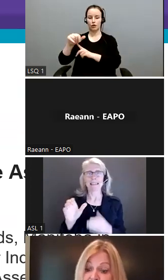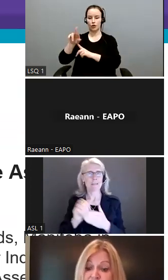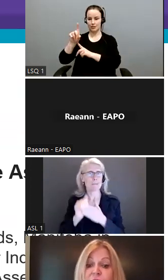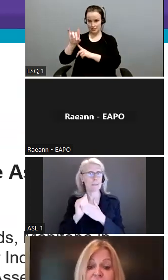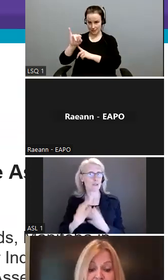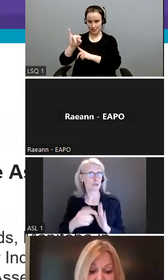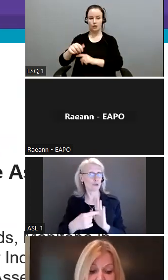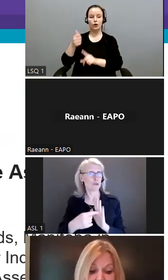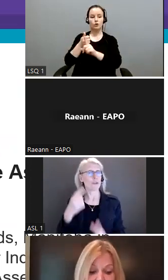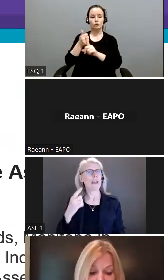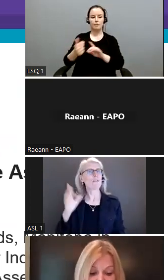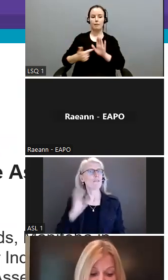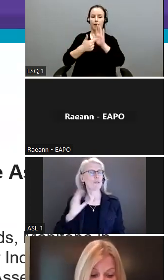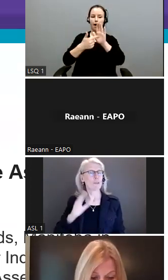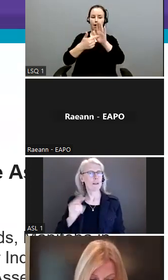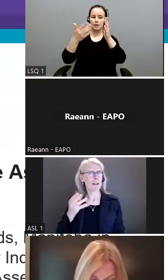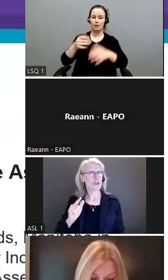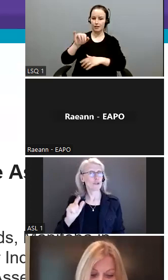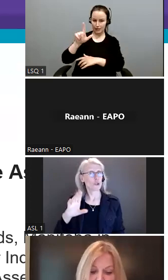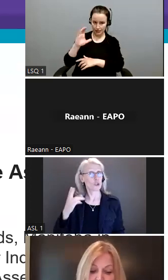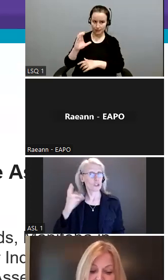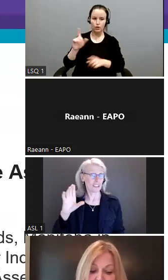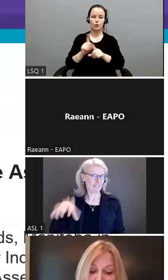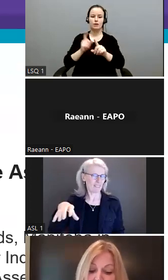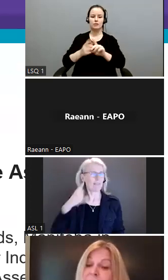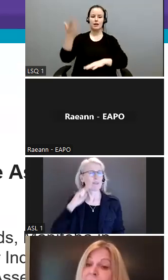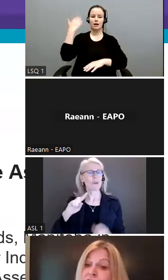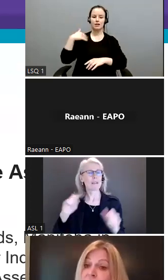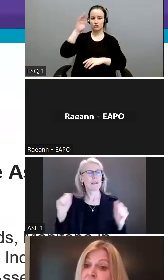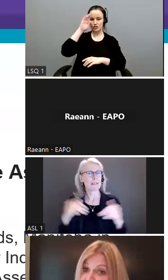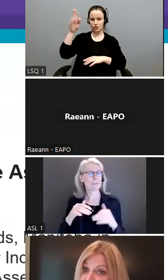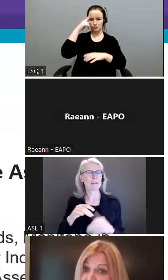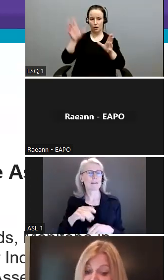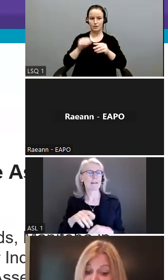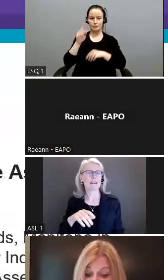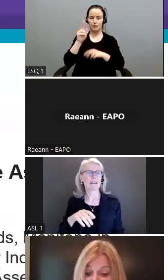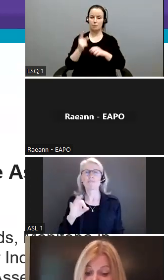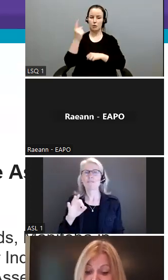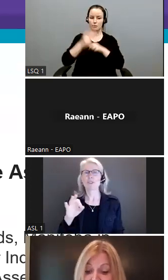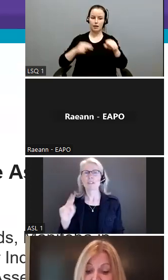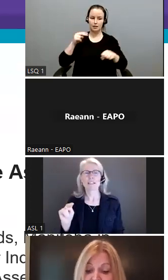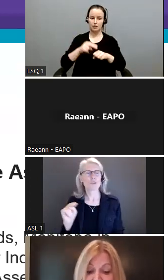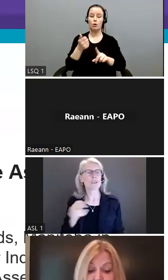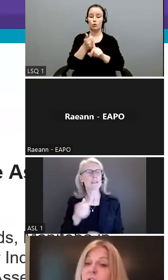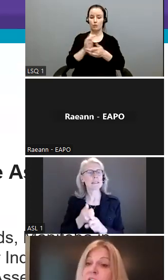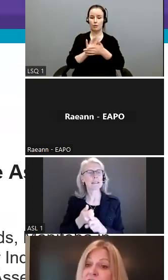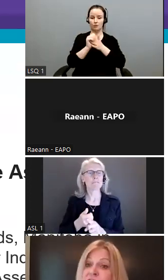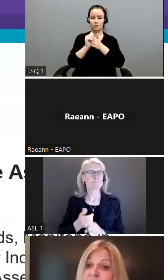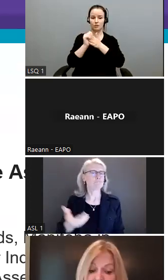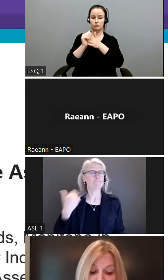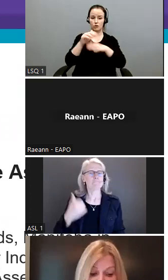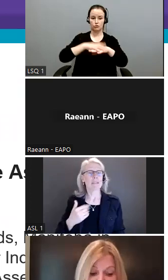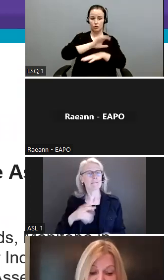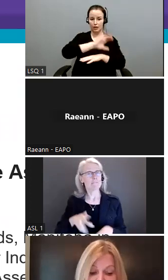national chief of the Assembly of First Nations. Ovide became a national and international leader in advocating for